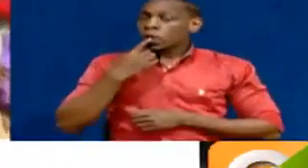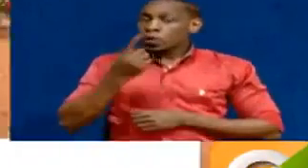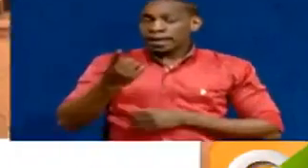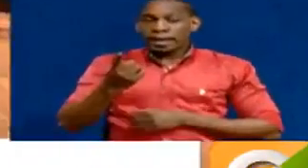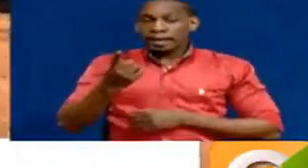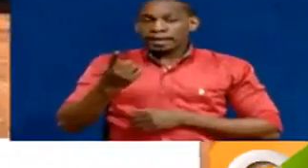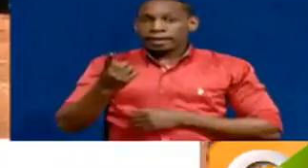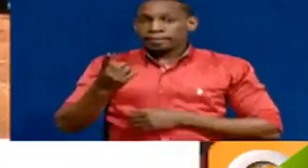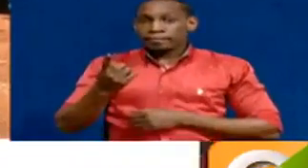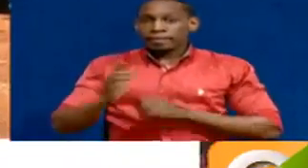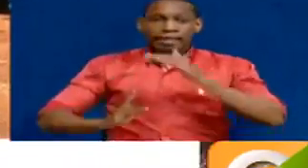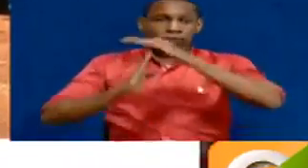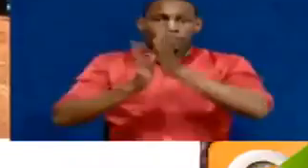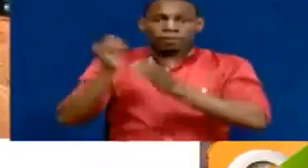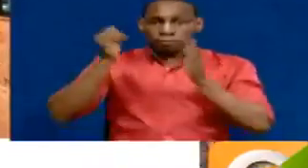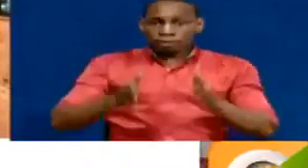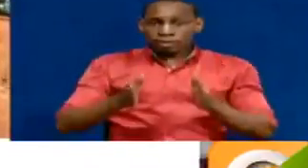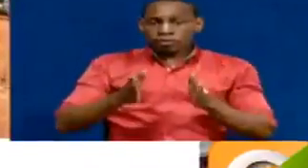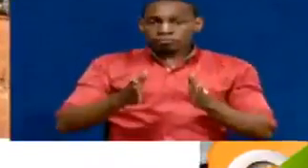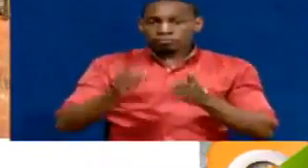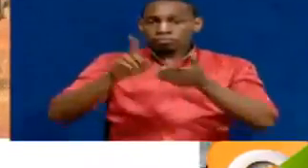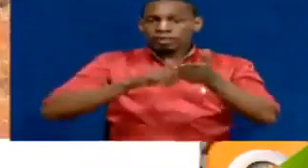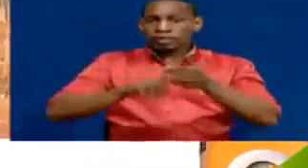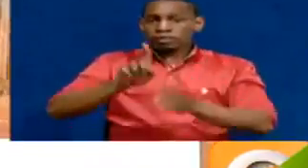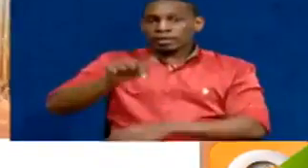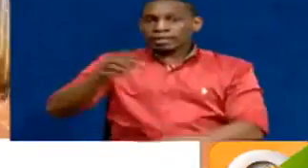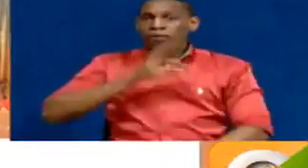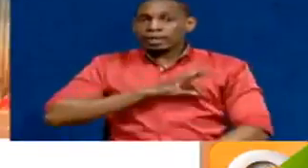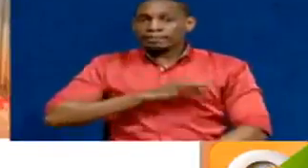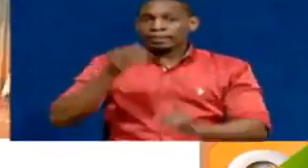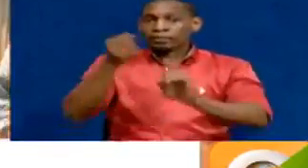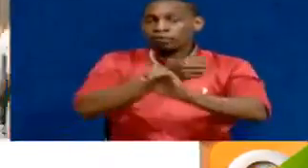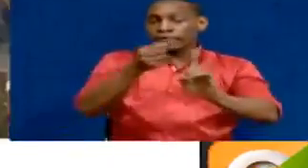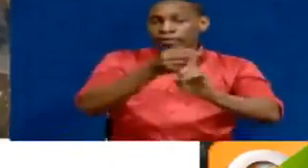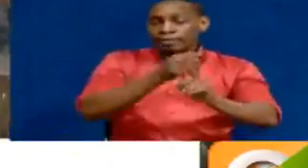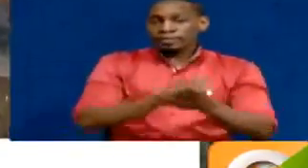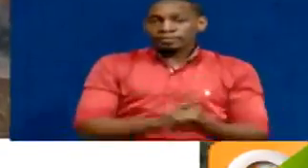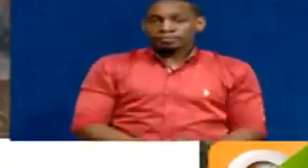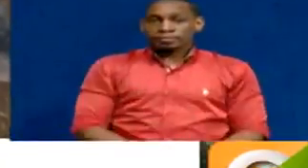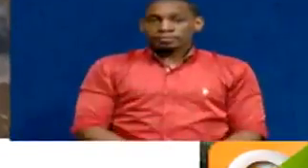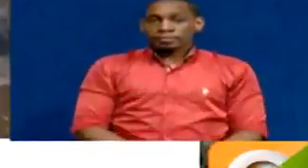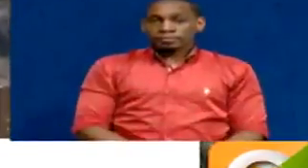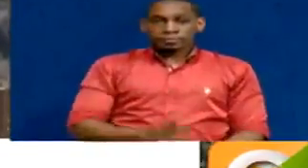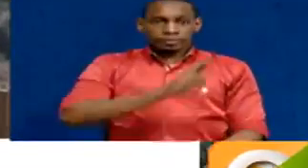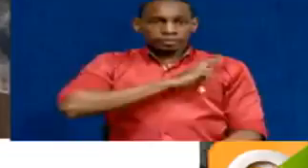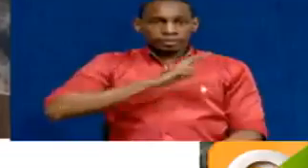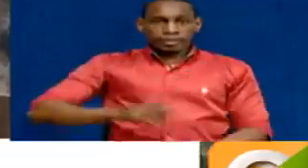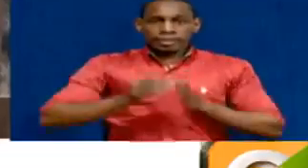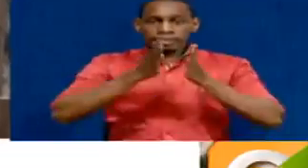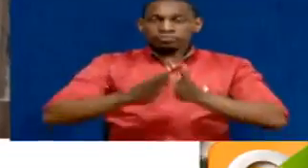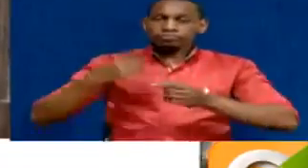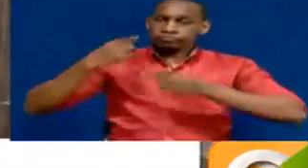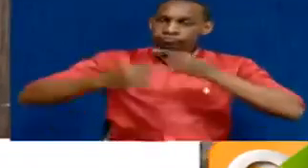inatokea juu. Political leaders, on the other hand, accuse each other of benefiting from these skirmishes. Religious leaders